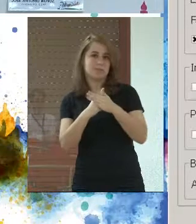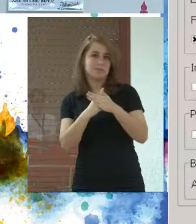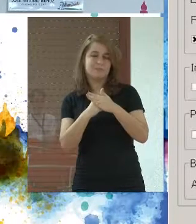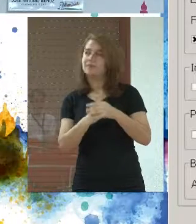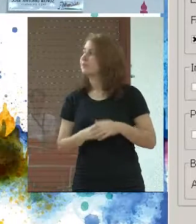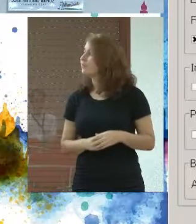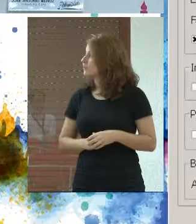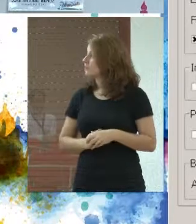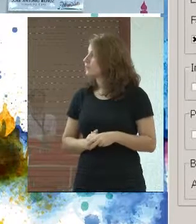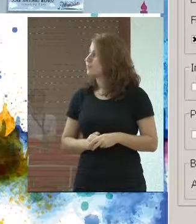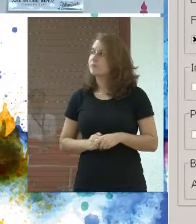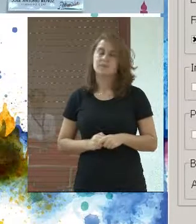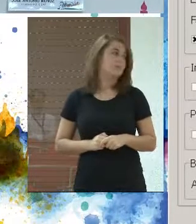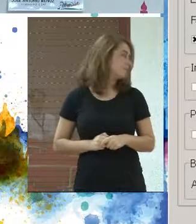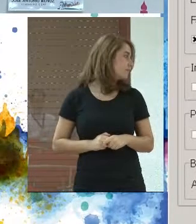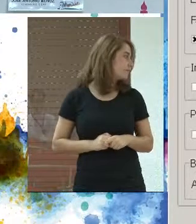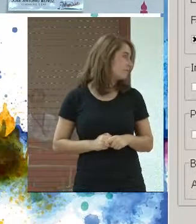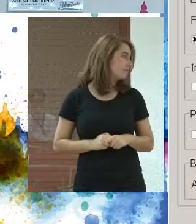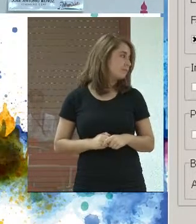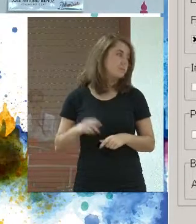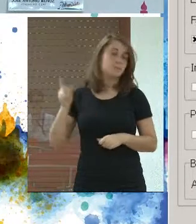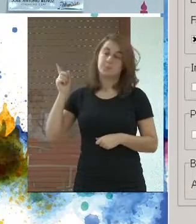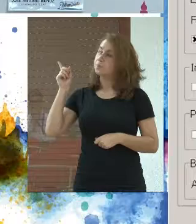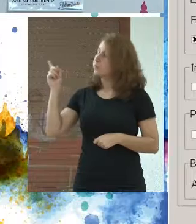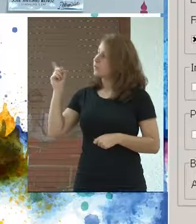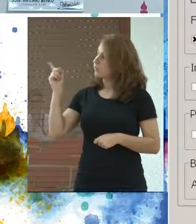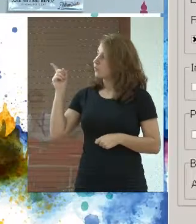to the maximum height.